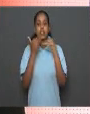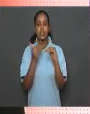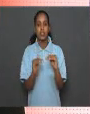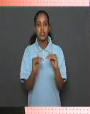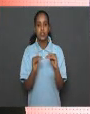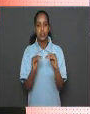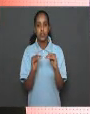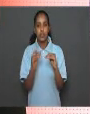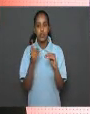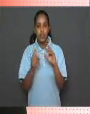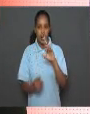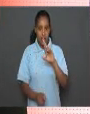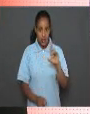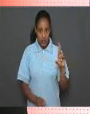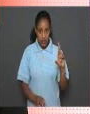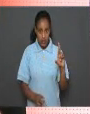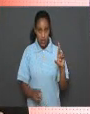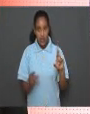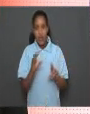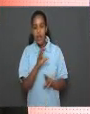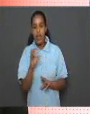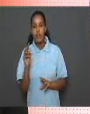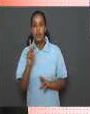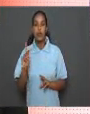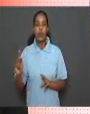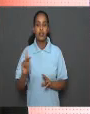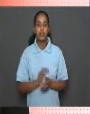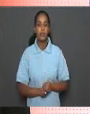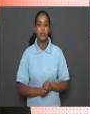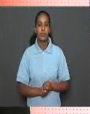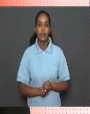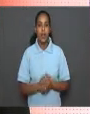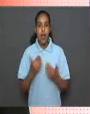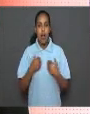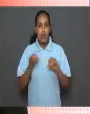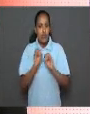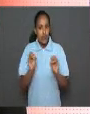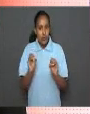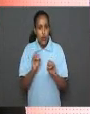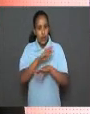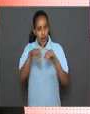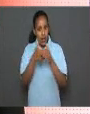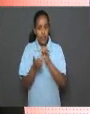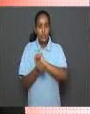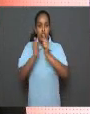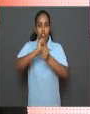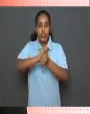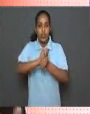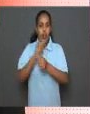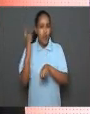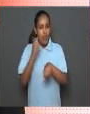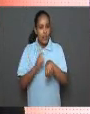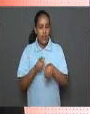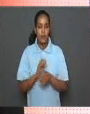concentrations of the reactants and products have no net change